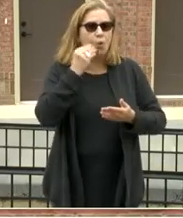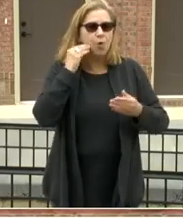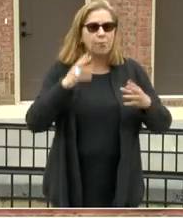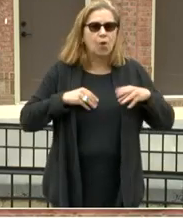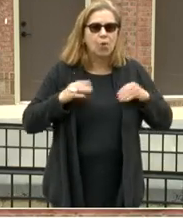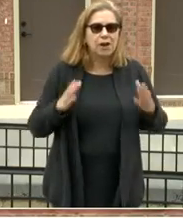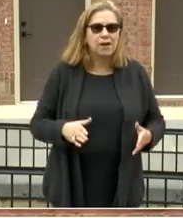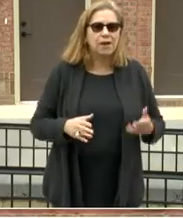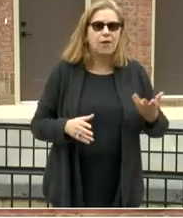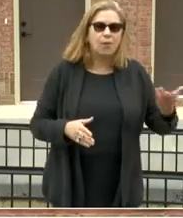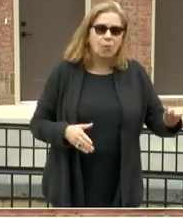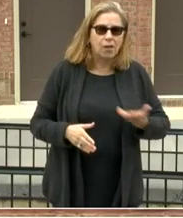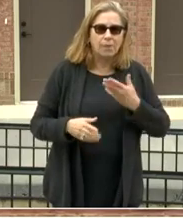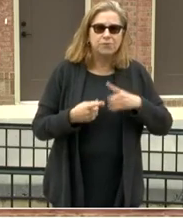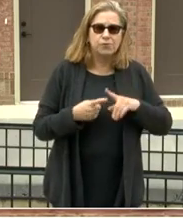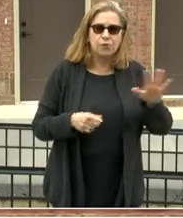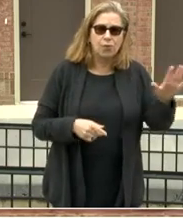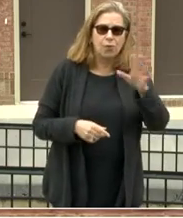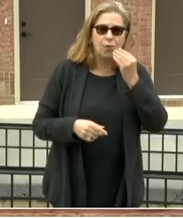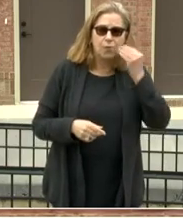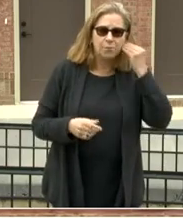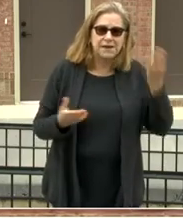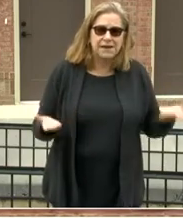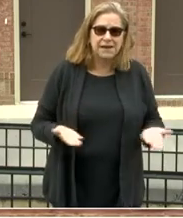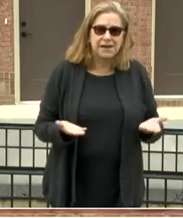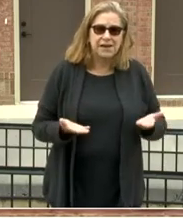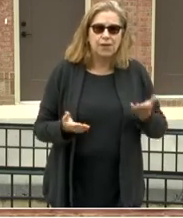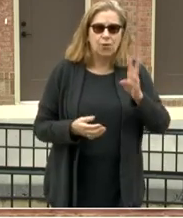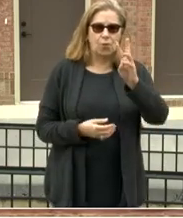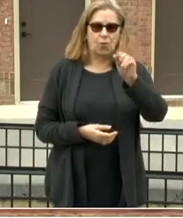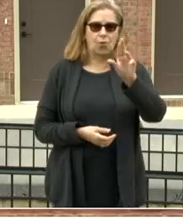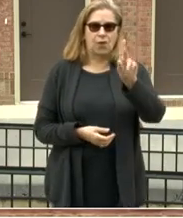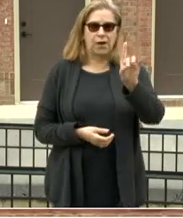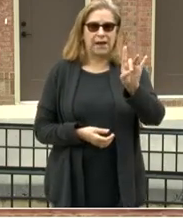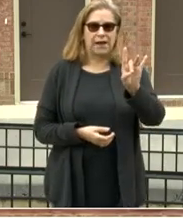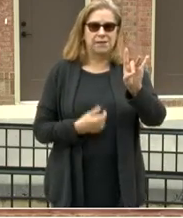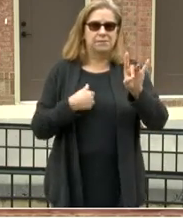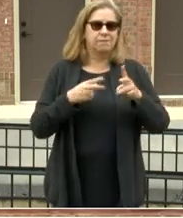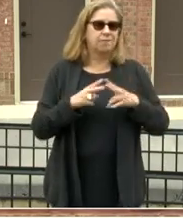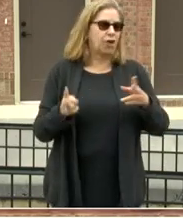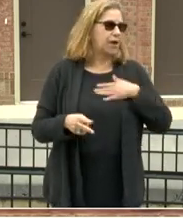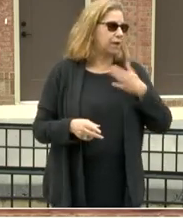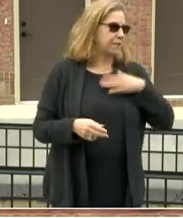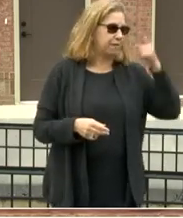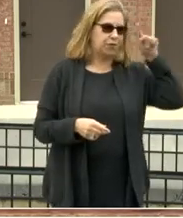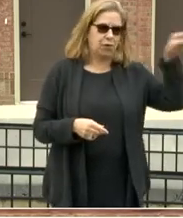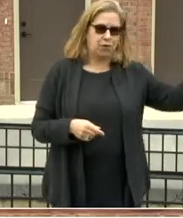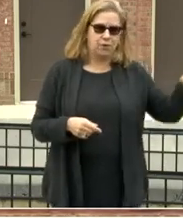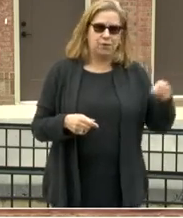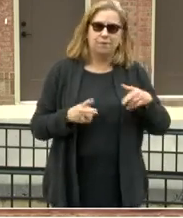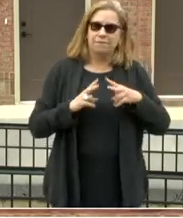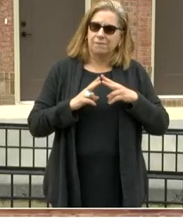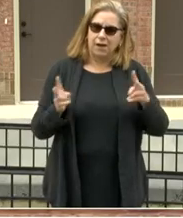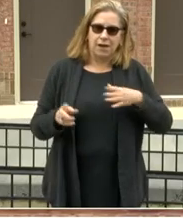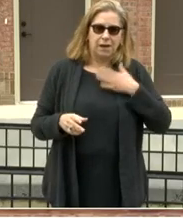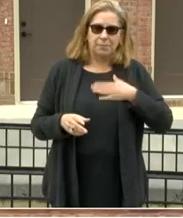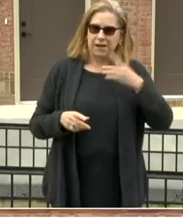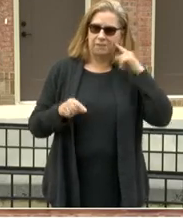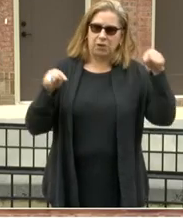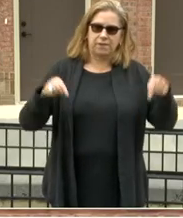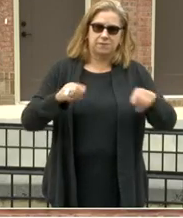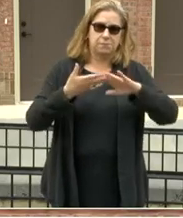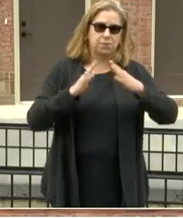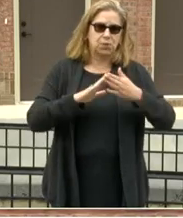new home in Ward 8. We're very, very happy for you, and we're happy for this community. I also want